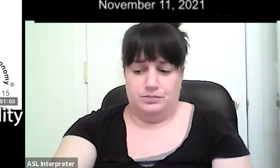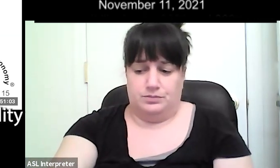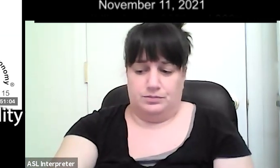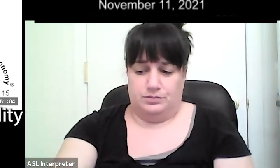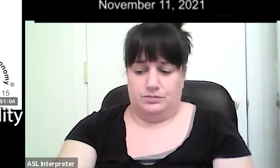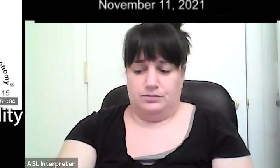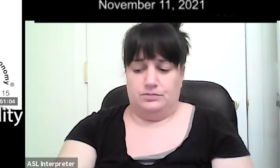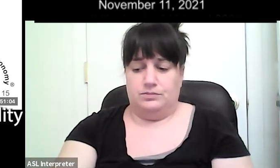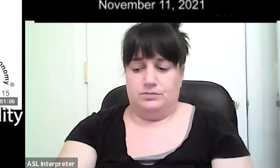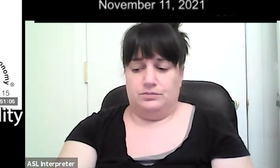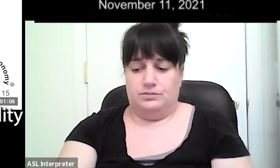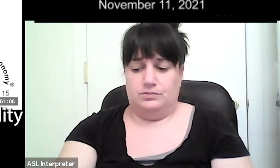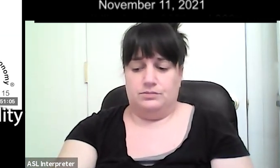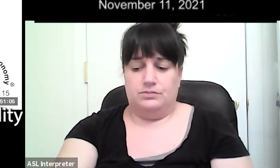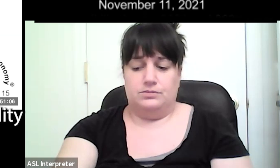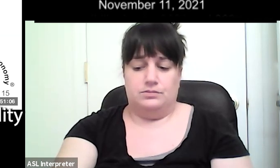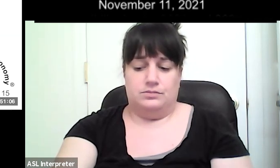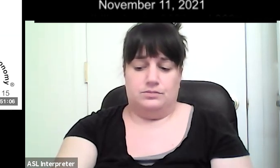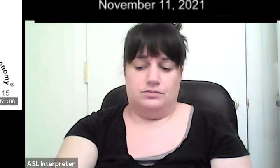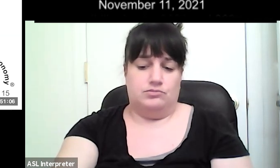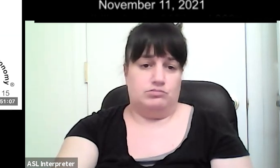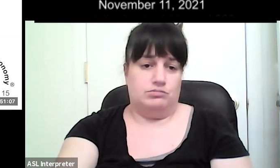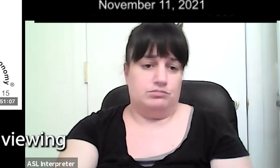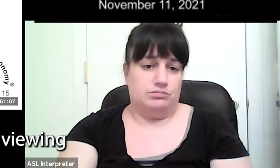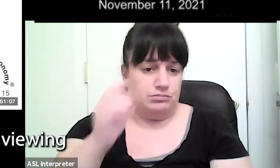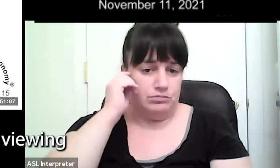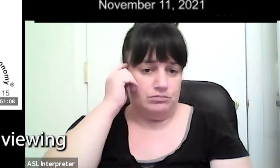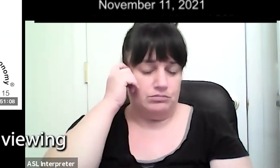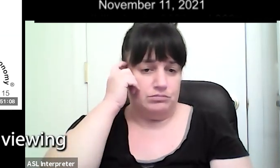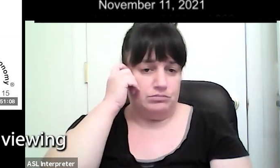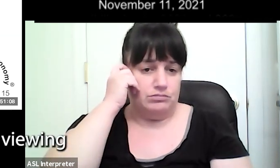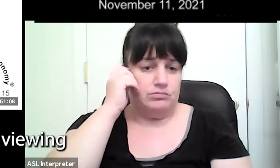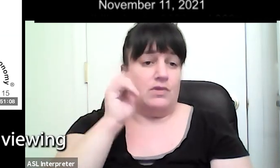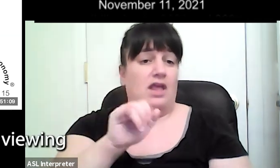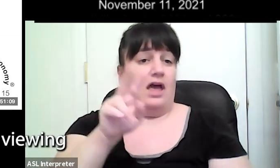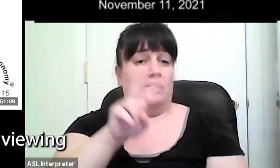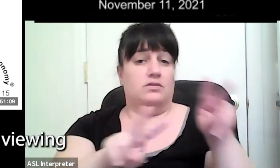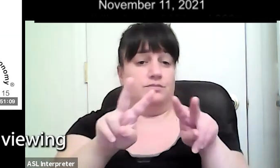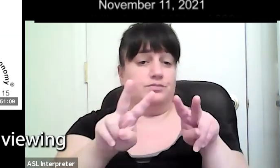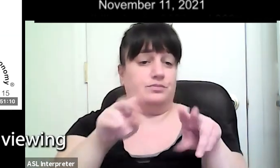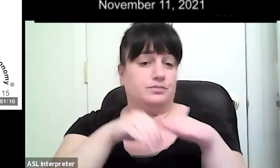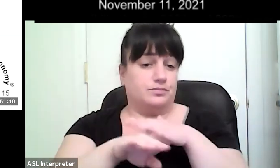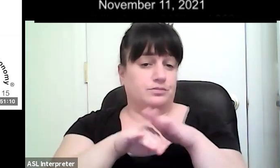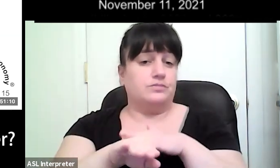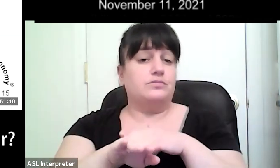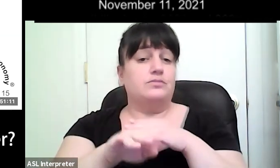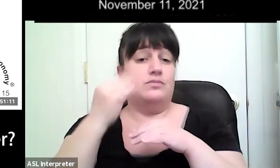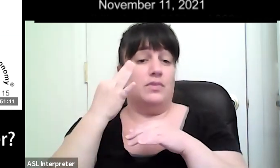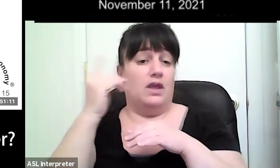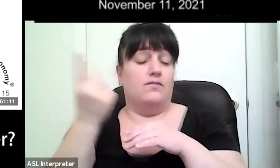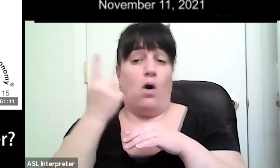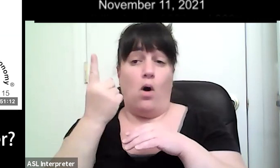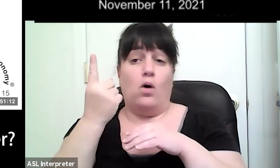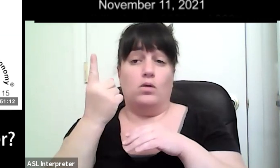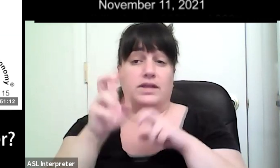Then we talk about accessibility at an observatory. How about instead of only having viewing allowed